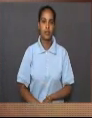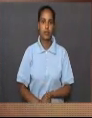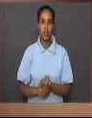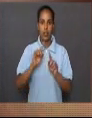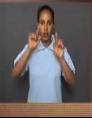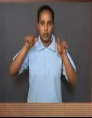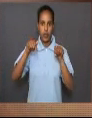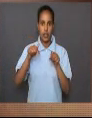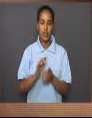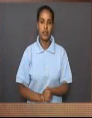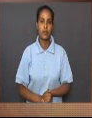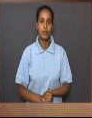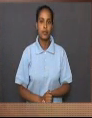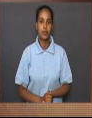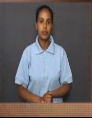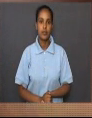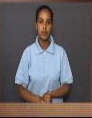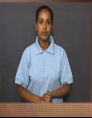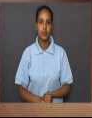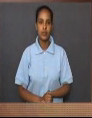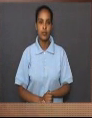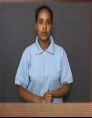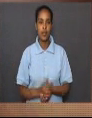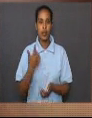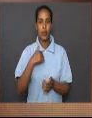281.5 Kelvin, close bracket.